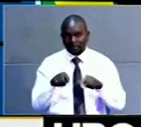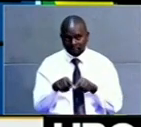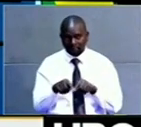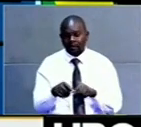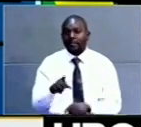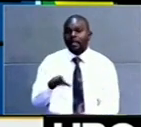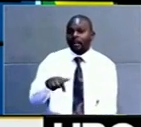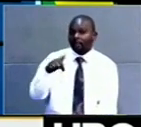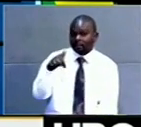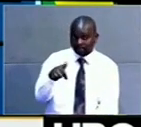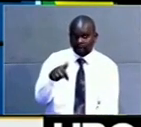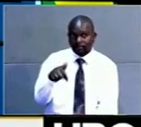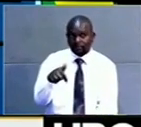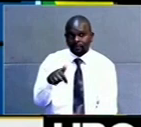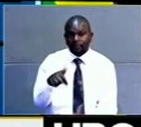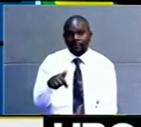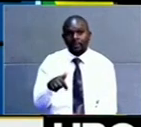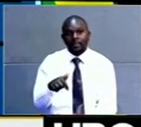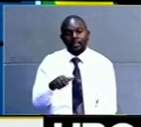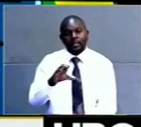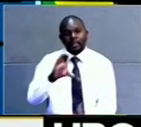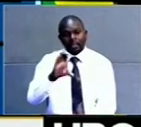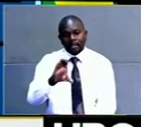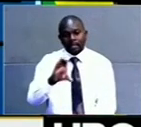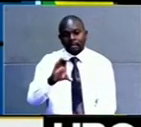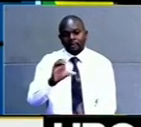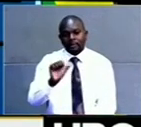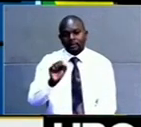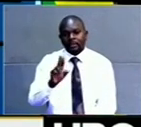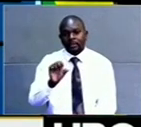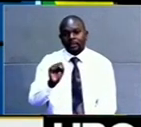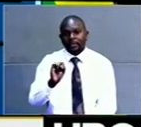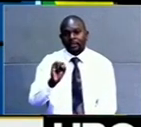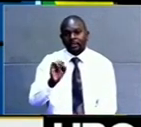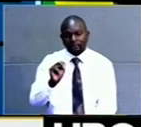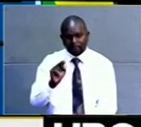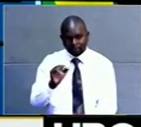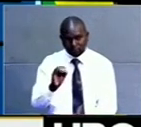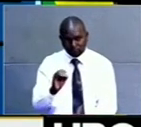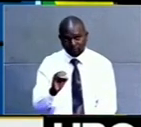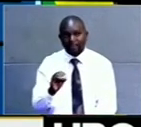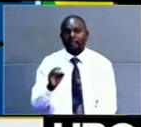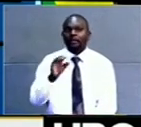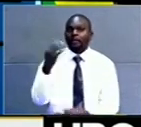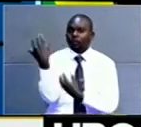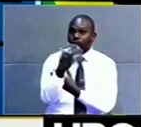Number seven, casinos, gaming centers, and cinemas remain